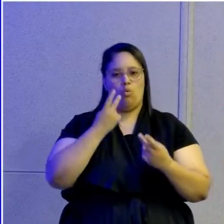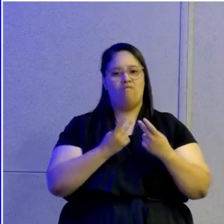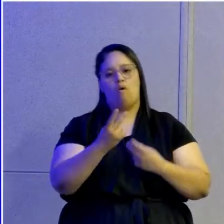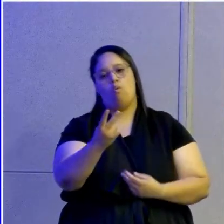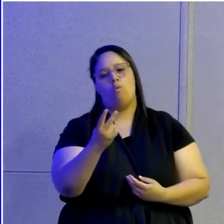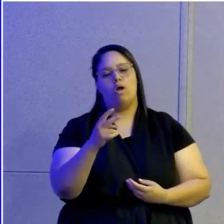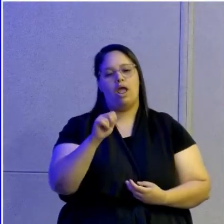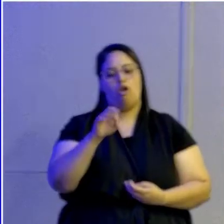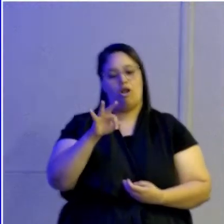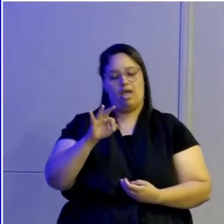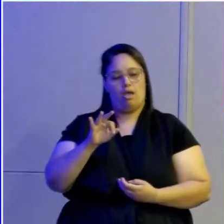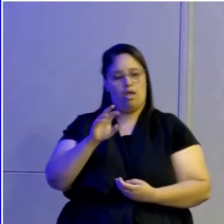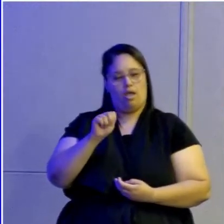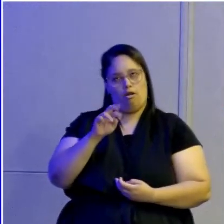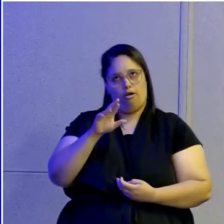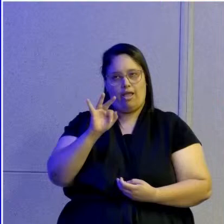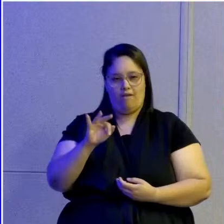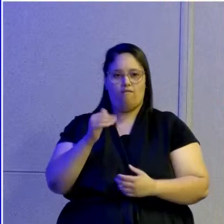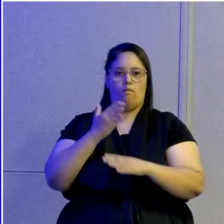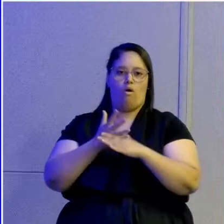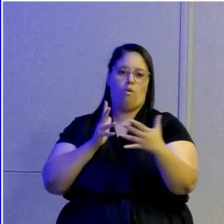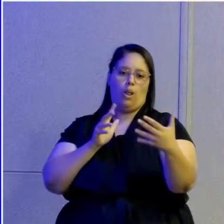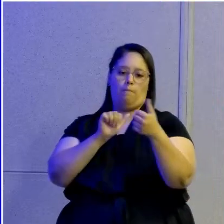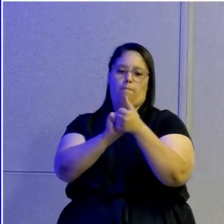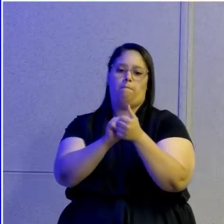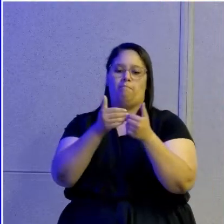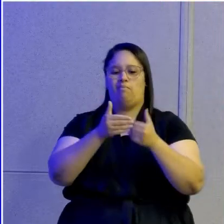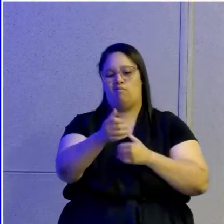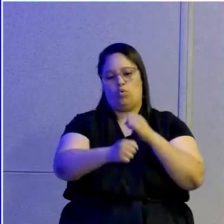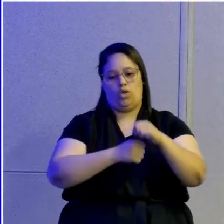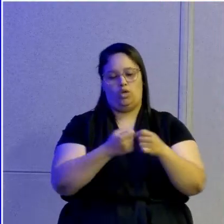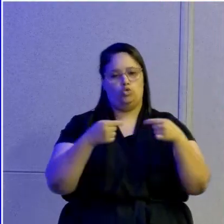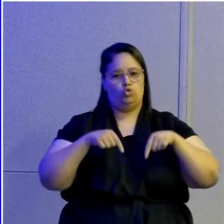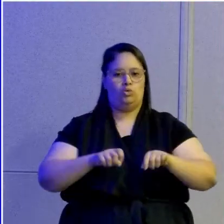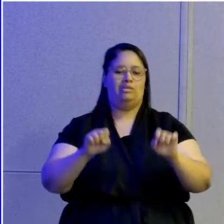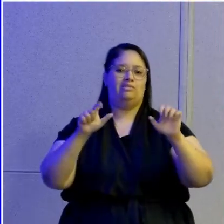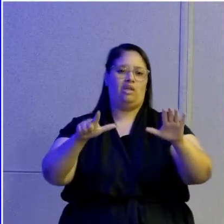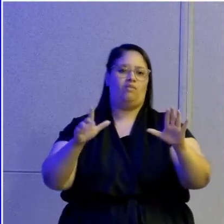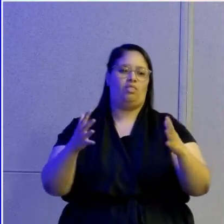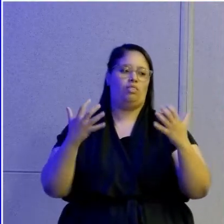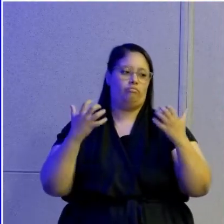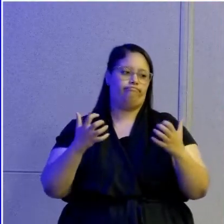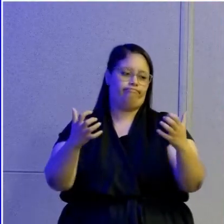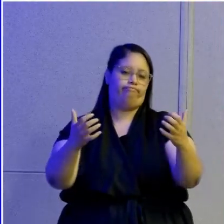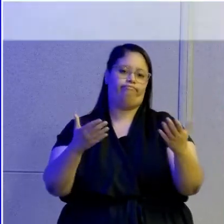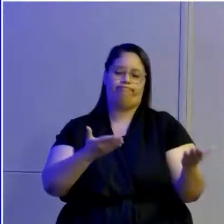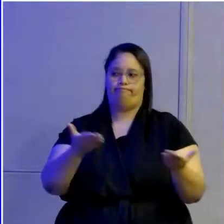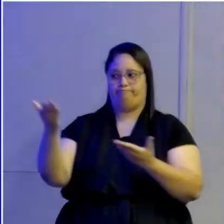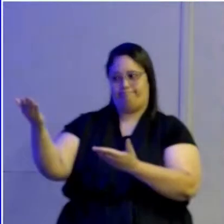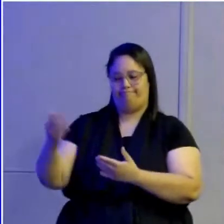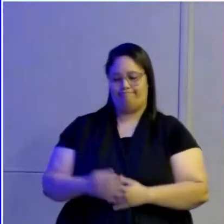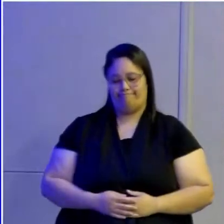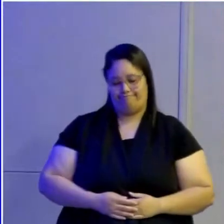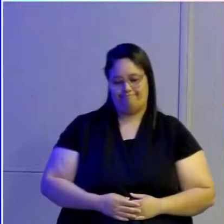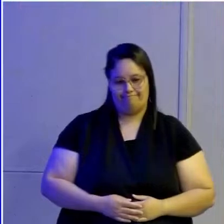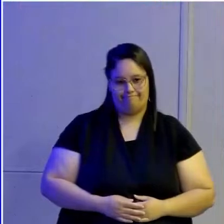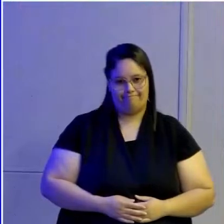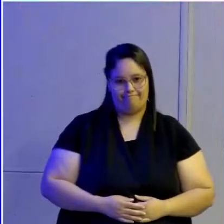as the NRF, working with her over the next few years during the 7th Administration. Over to you.